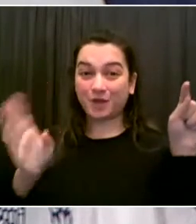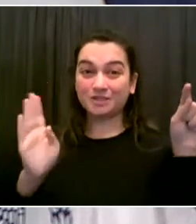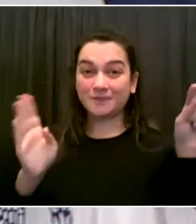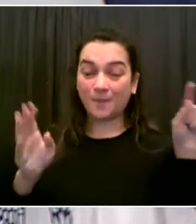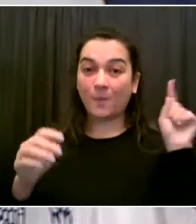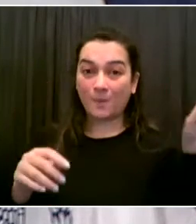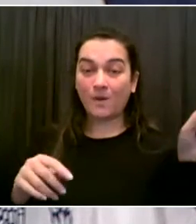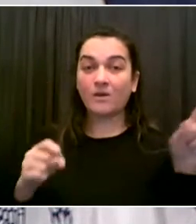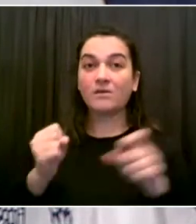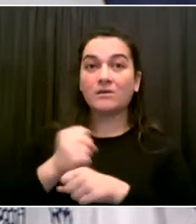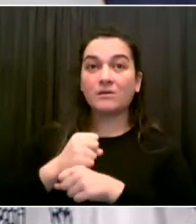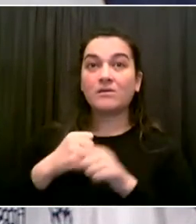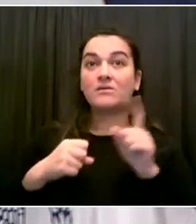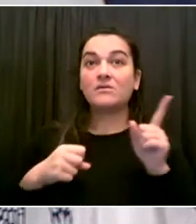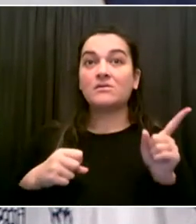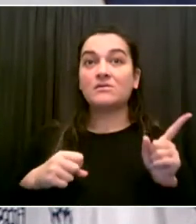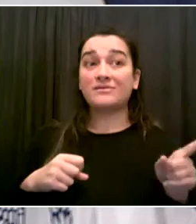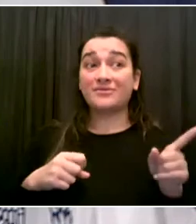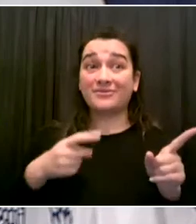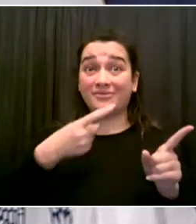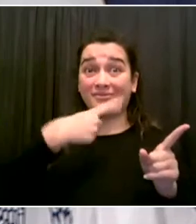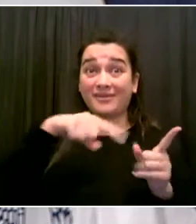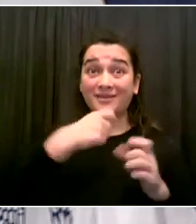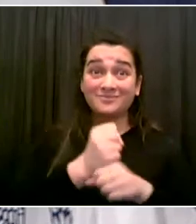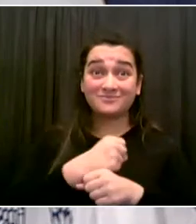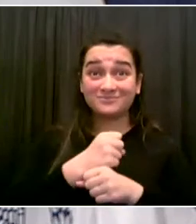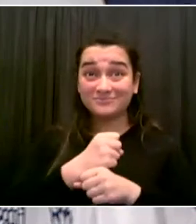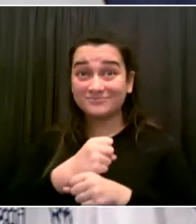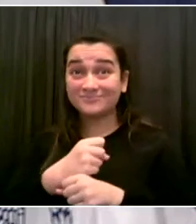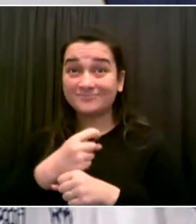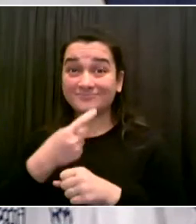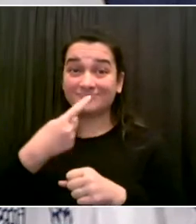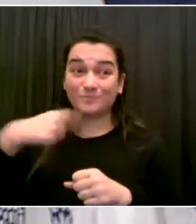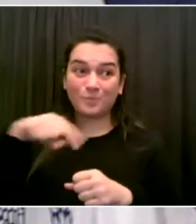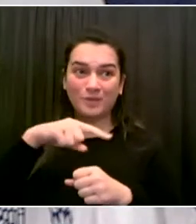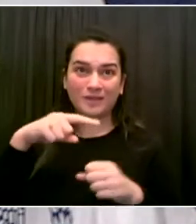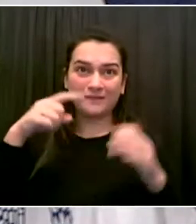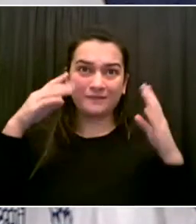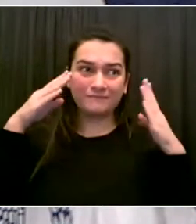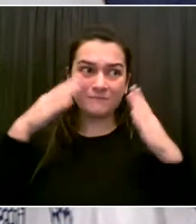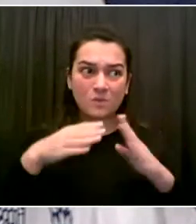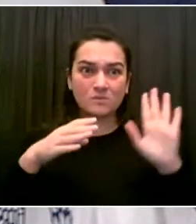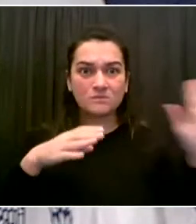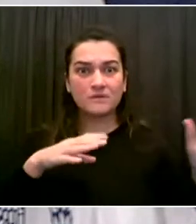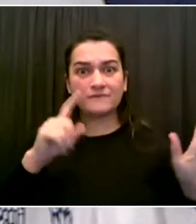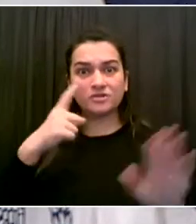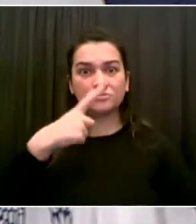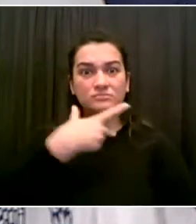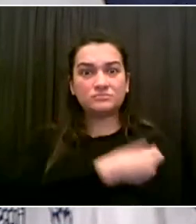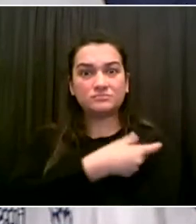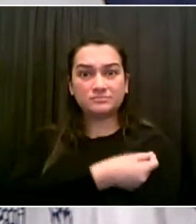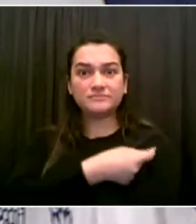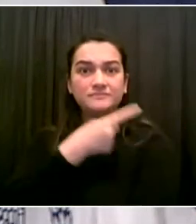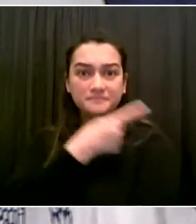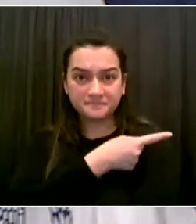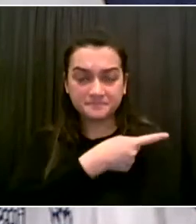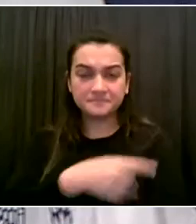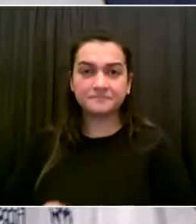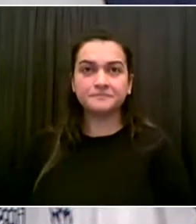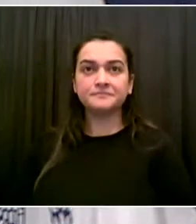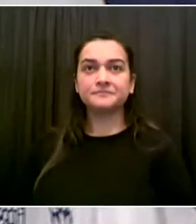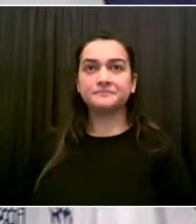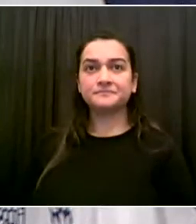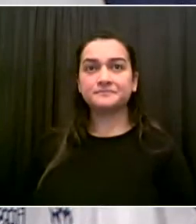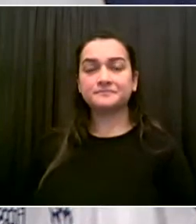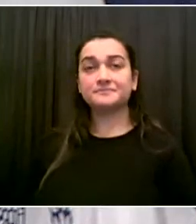advantages to keeping the current scheduling approach. I'd like to believe that this is a temporary reality.